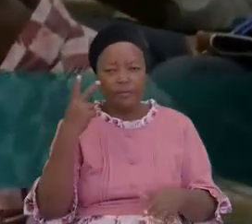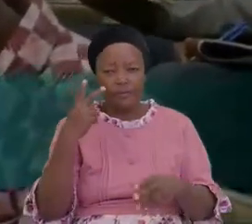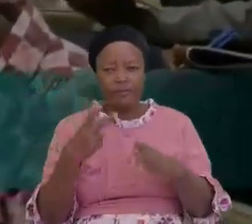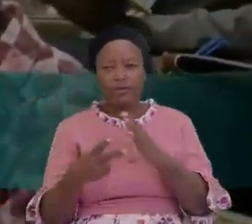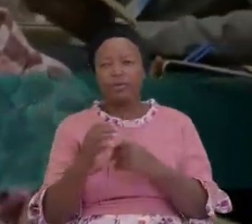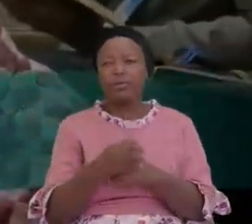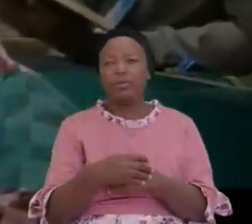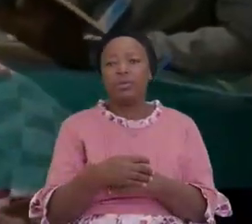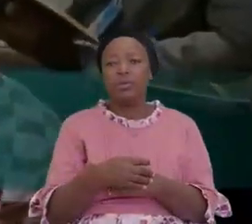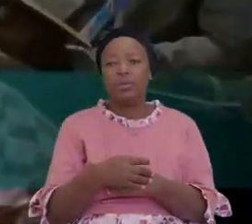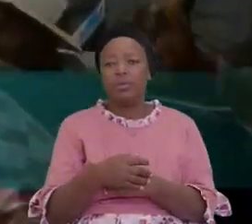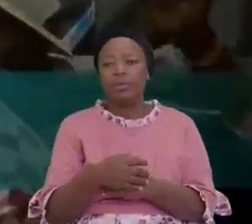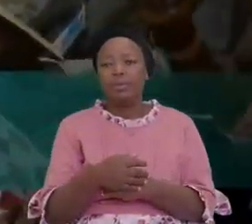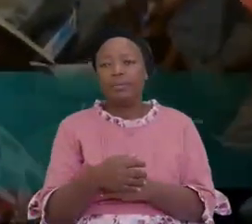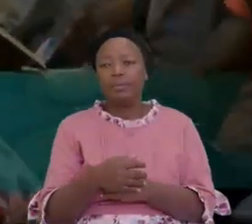bottle.